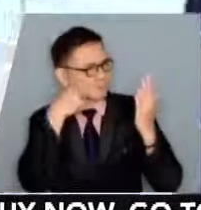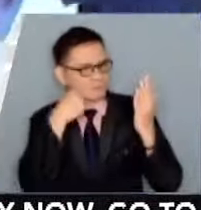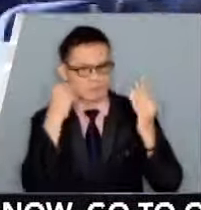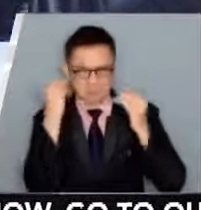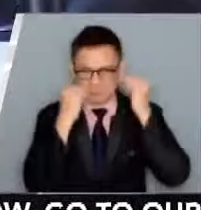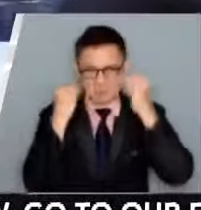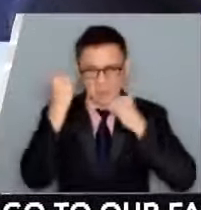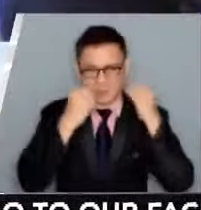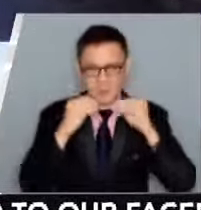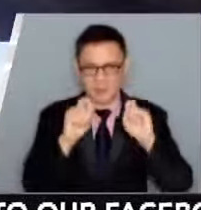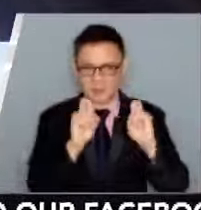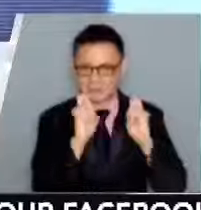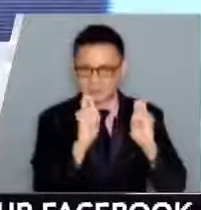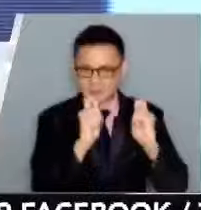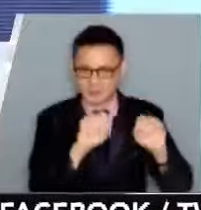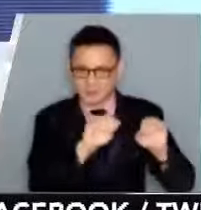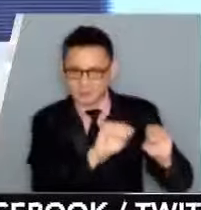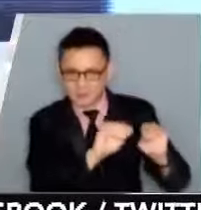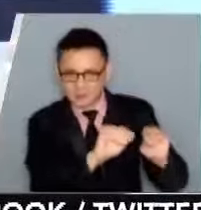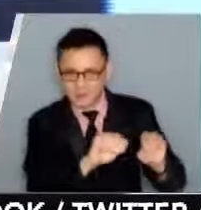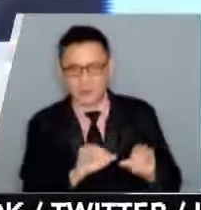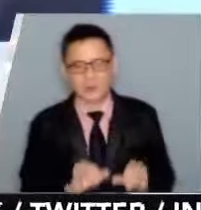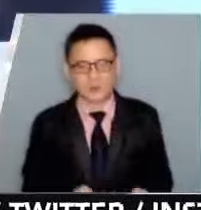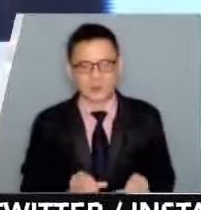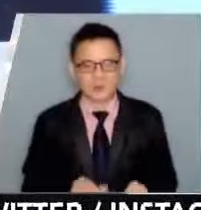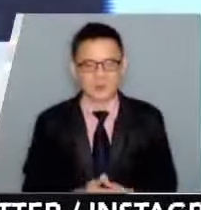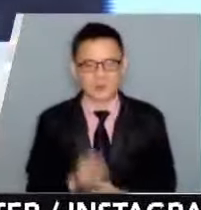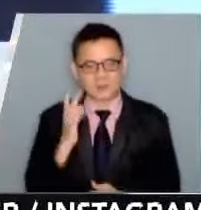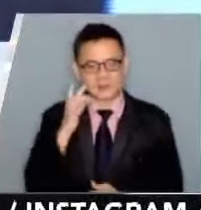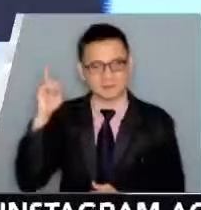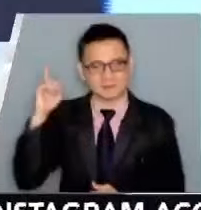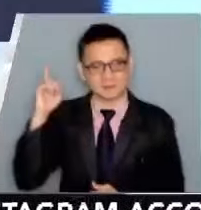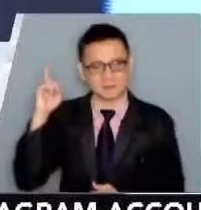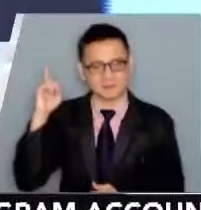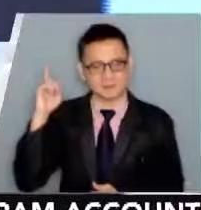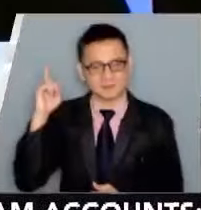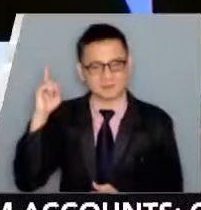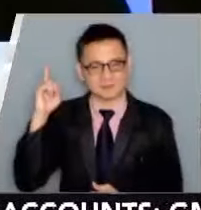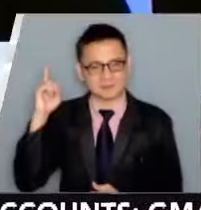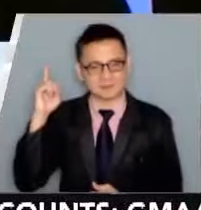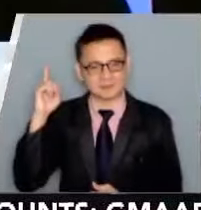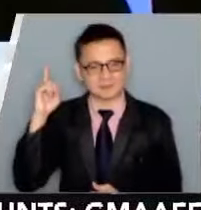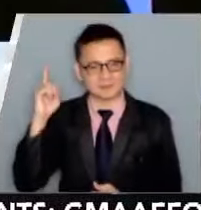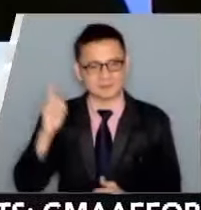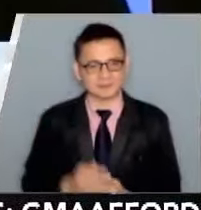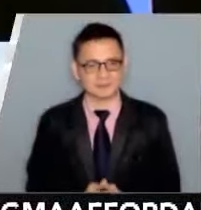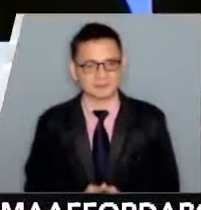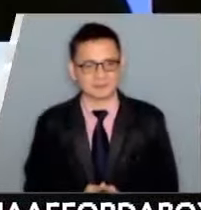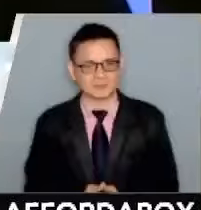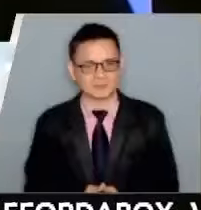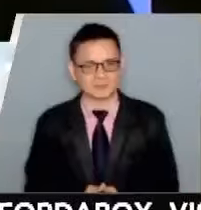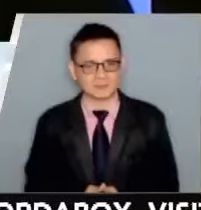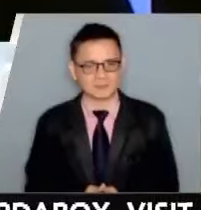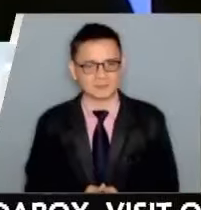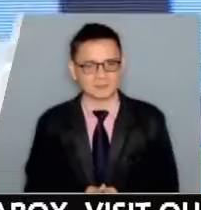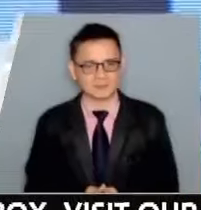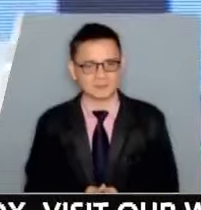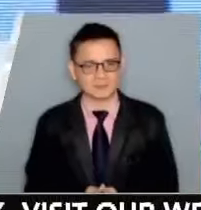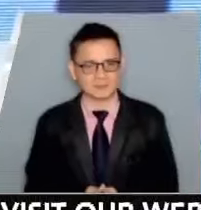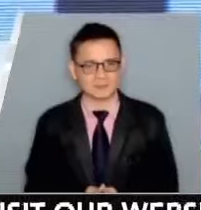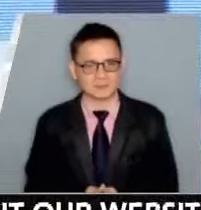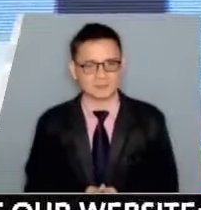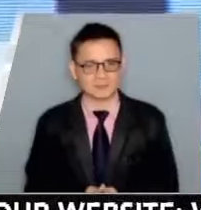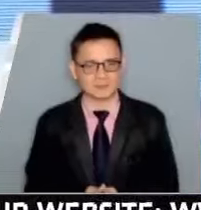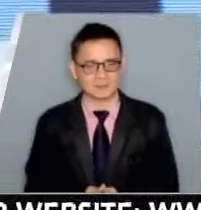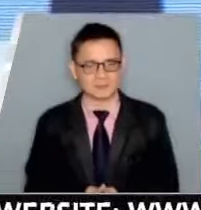Pau Pilaes, a.k.a. Chicana. Kanyang easy to cook recipe, Chef Elite. Tampok din sa status sina